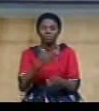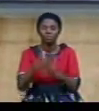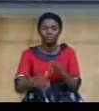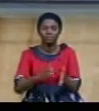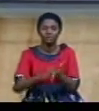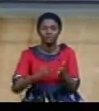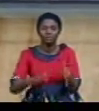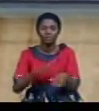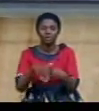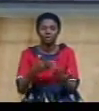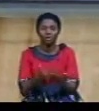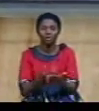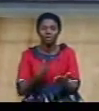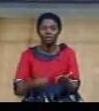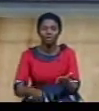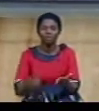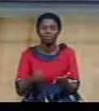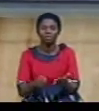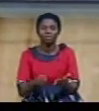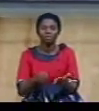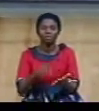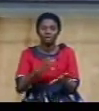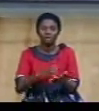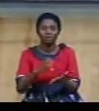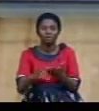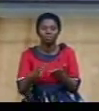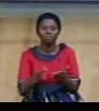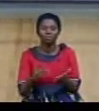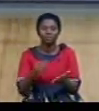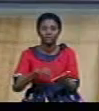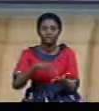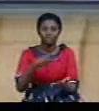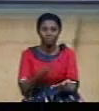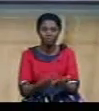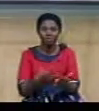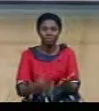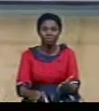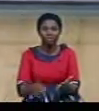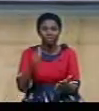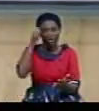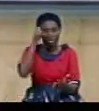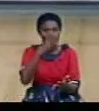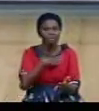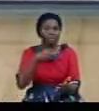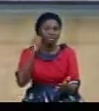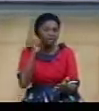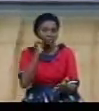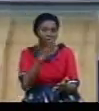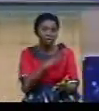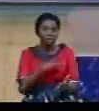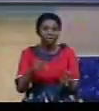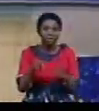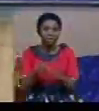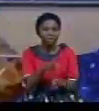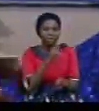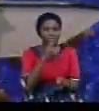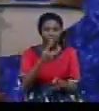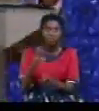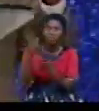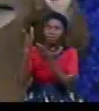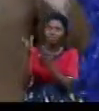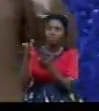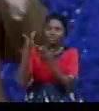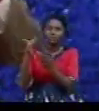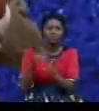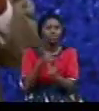consequences of the fall of Adam and Eve and they were looking and expecting will received when will